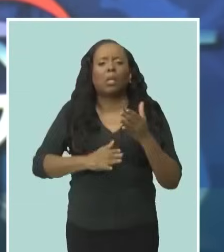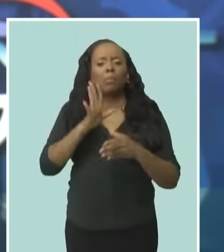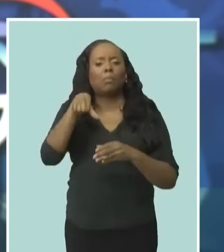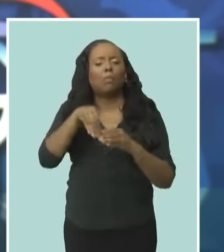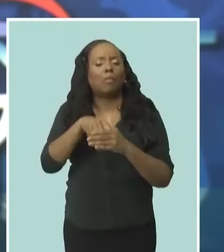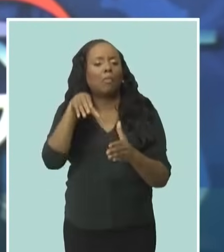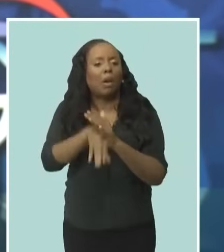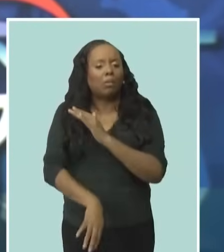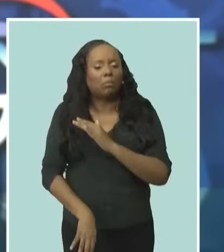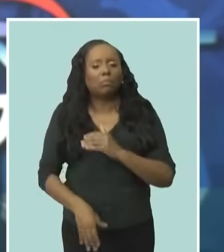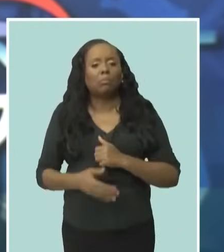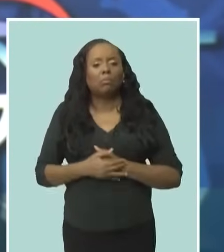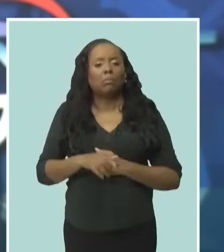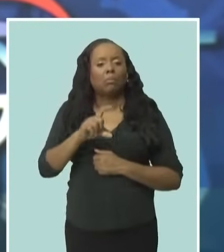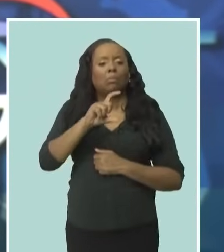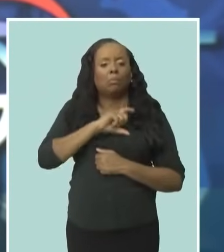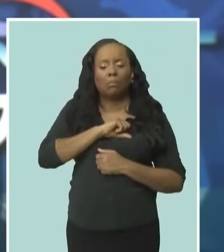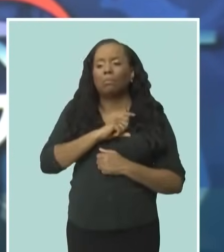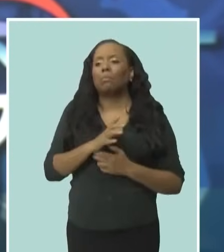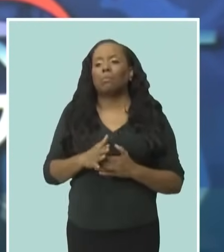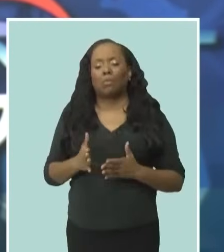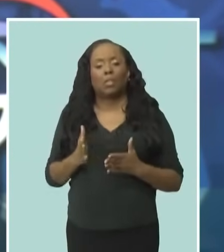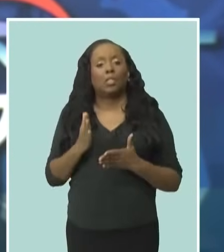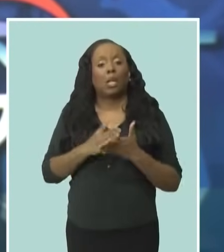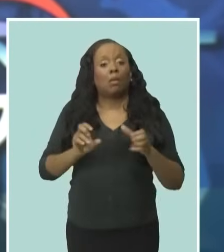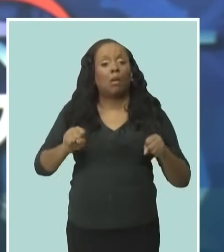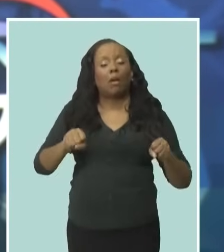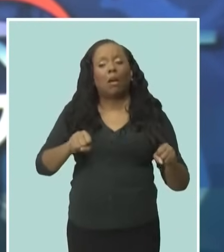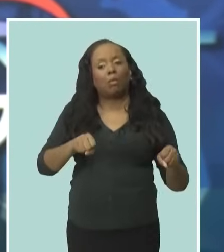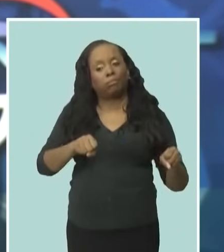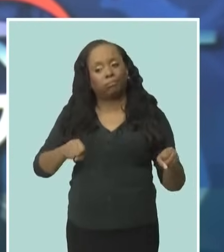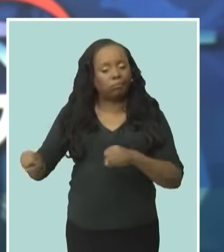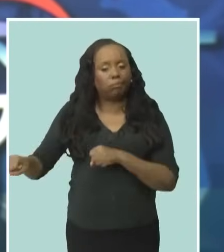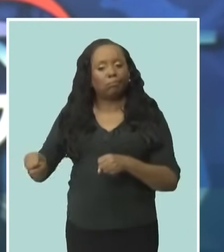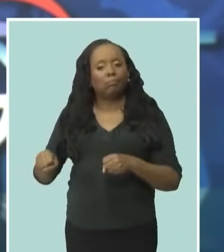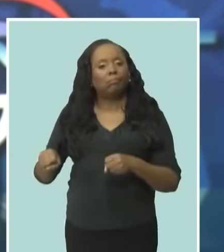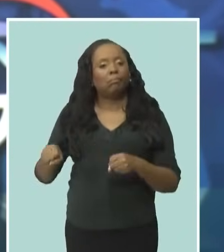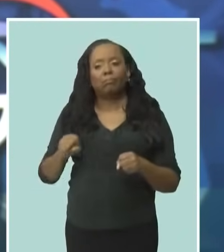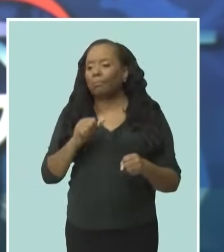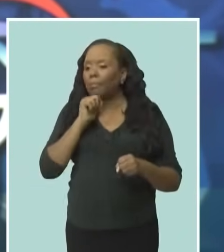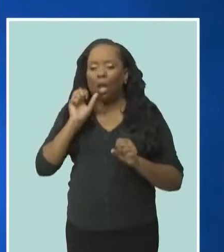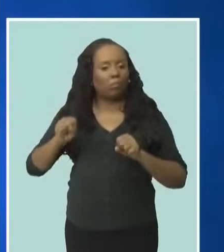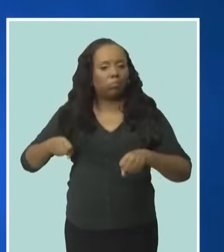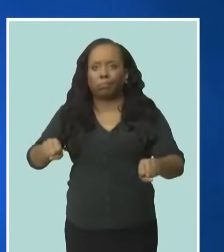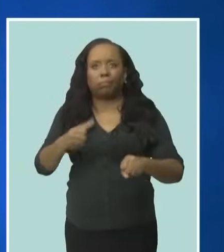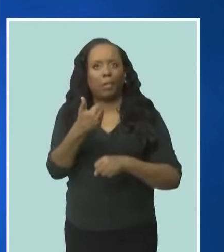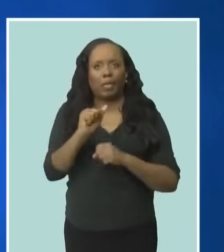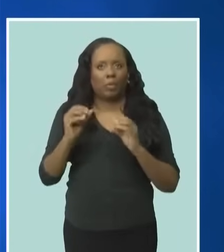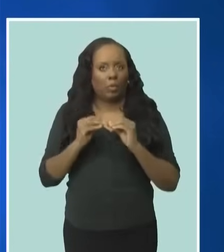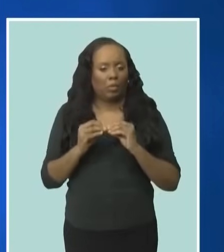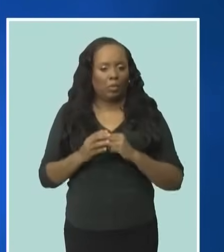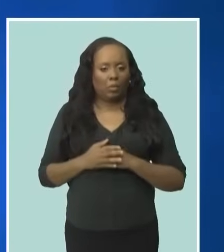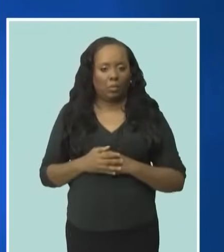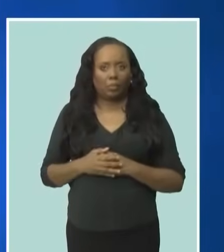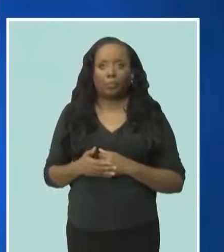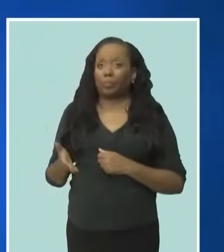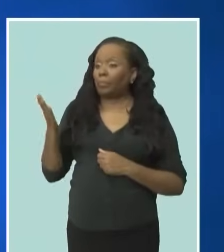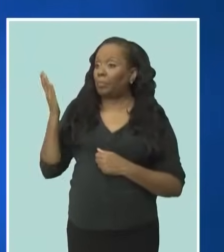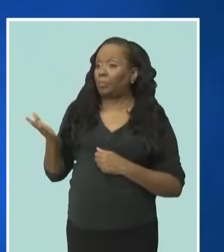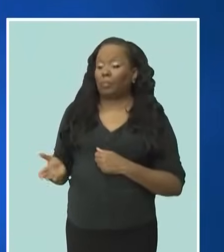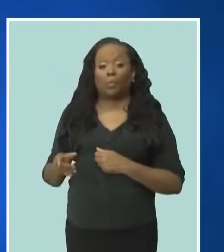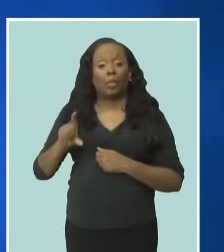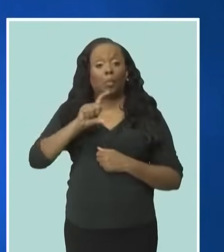crime. Already, officers have begun taking some of them off of the streets. I think that the police should do their